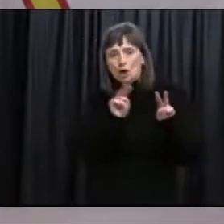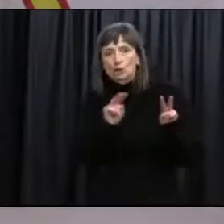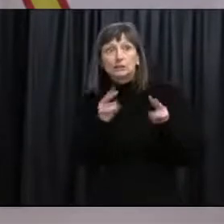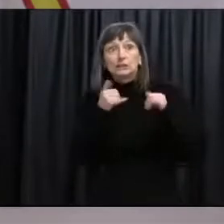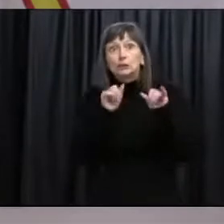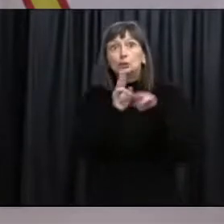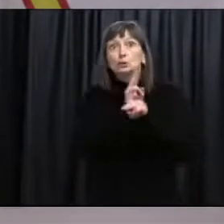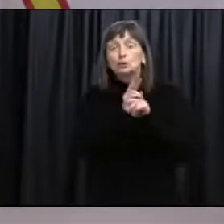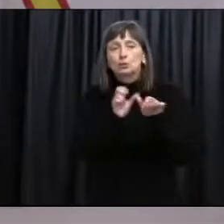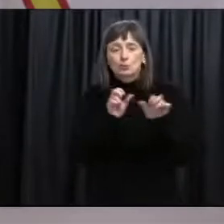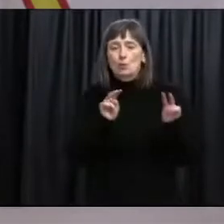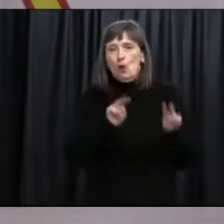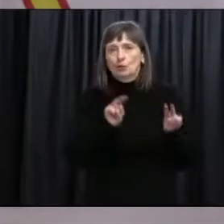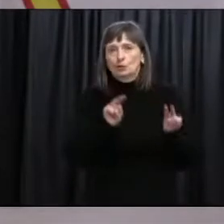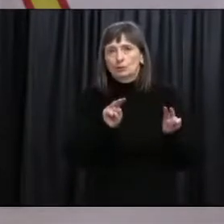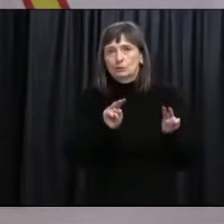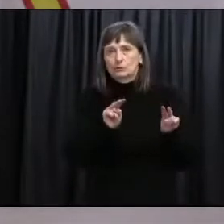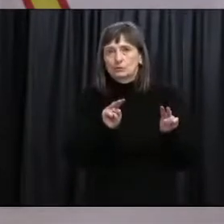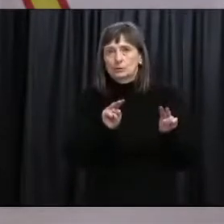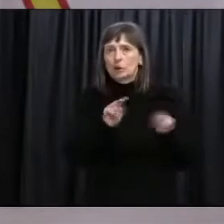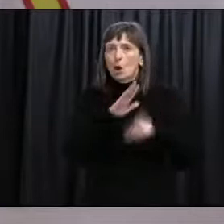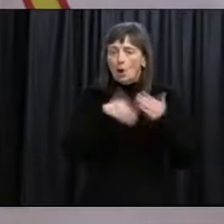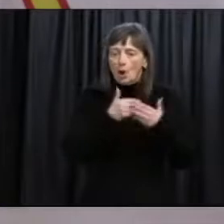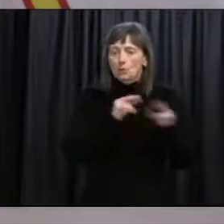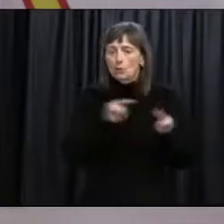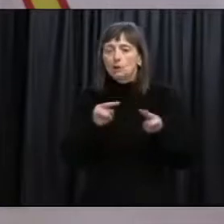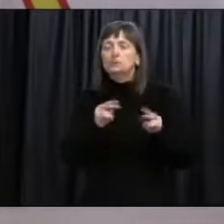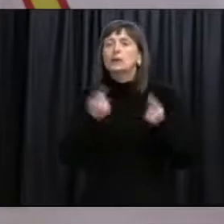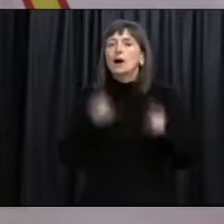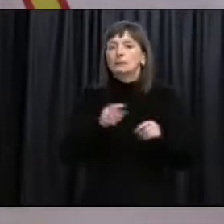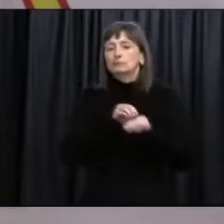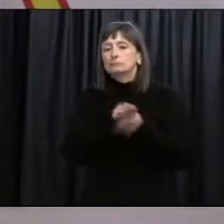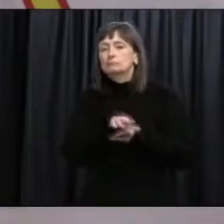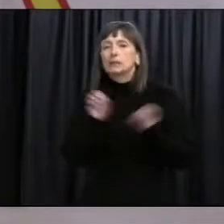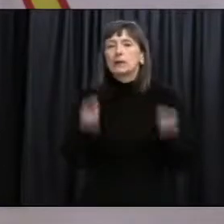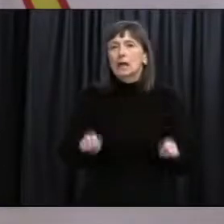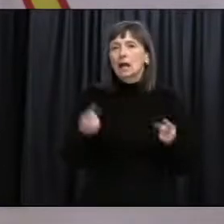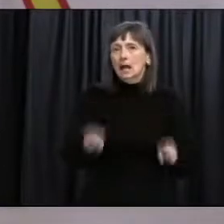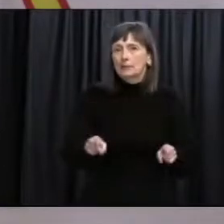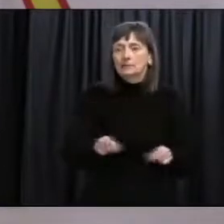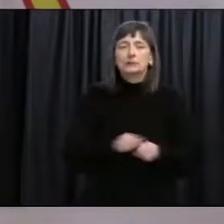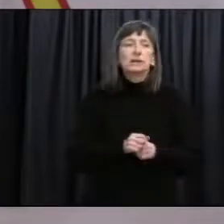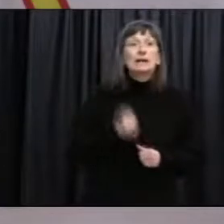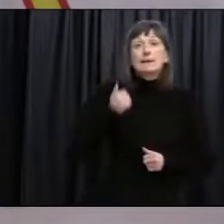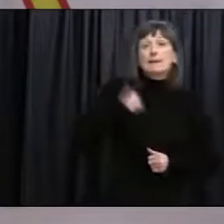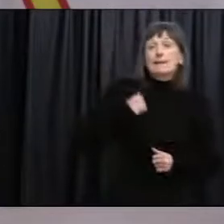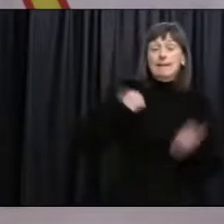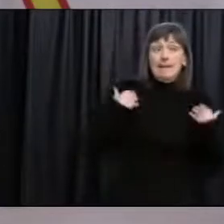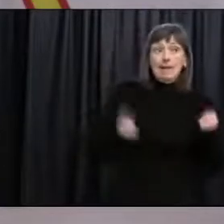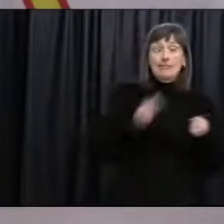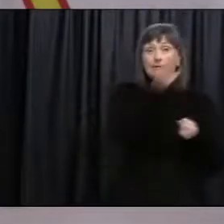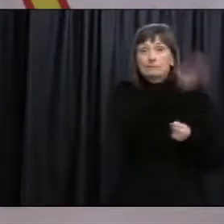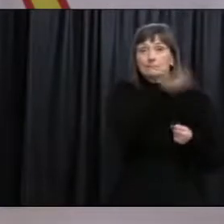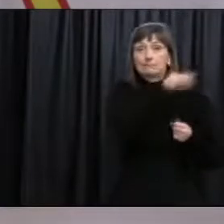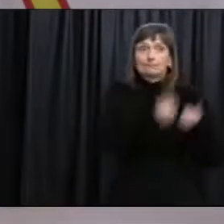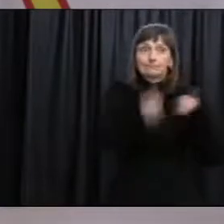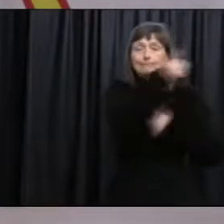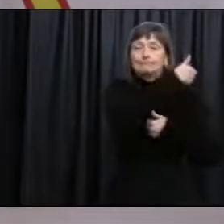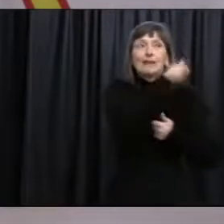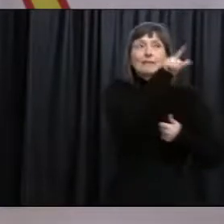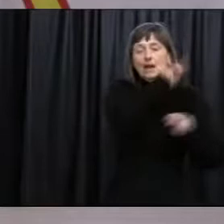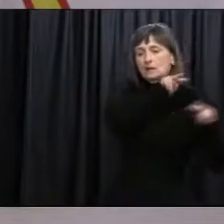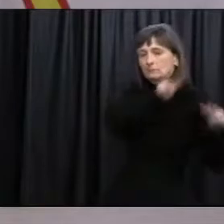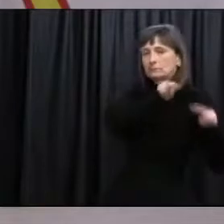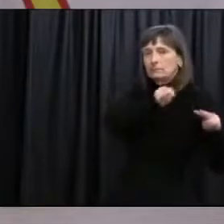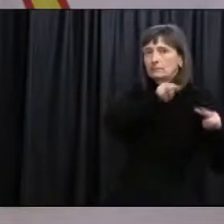in use. Health Canada and the Public Health Agency of Canada are responsible for taking action if there are any problems with the vaccine, and